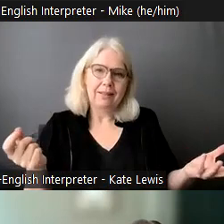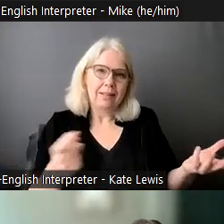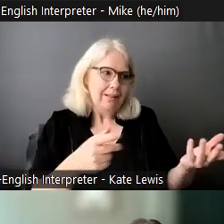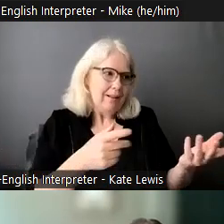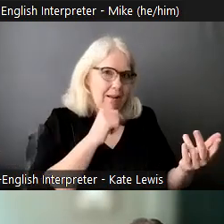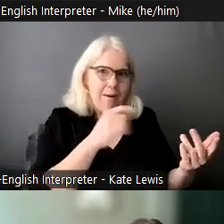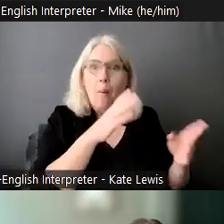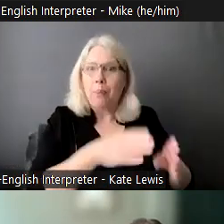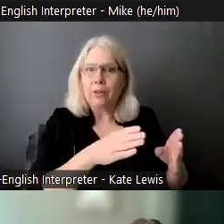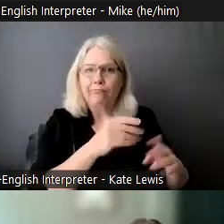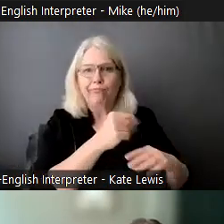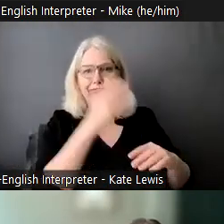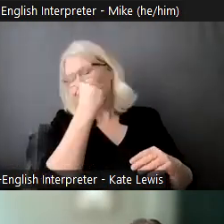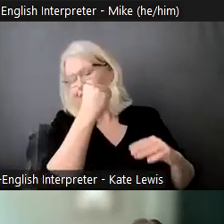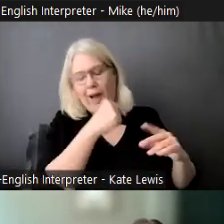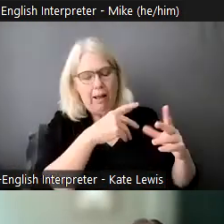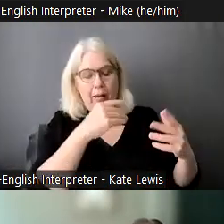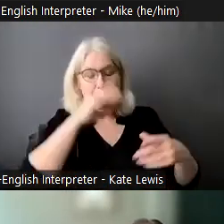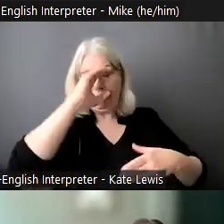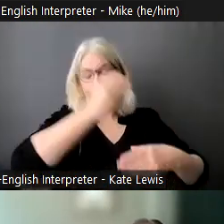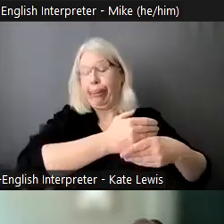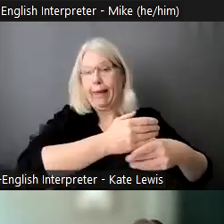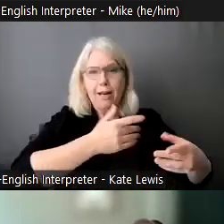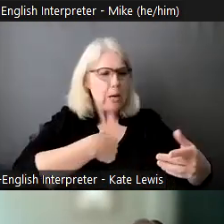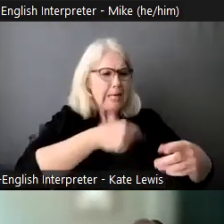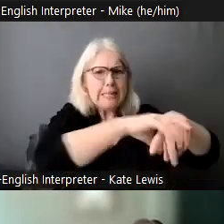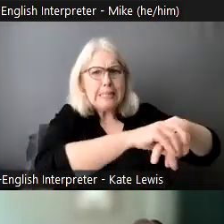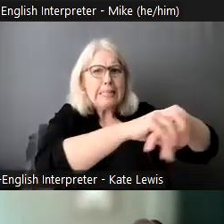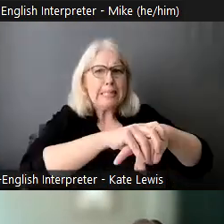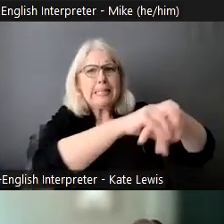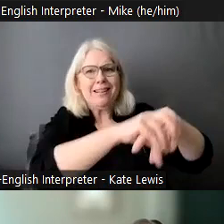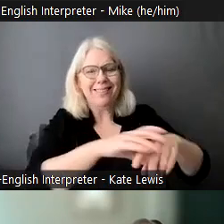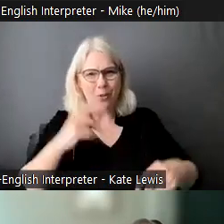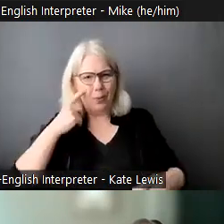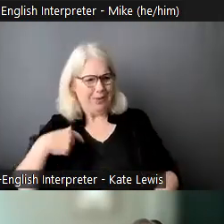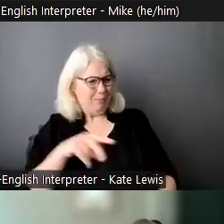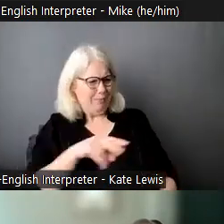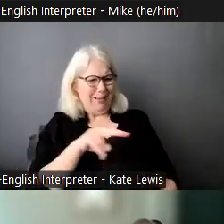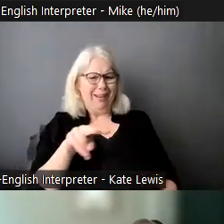are going to say, well, we can't witness that, right? But they're not trained to assess capacity.